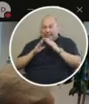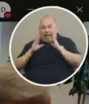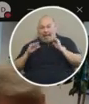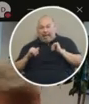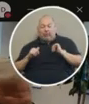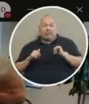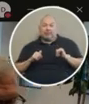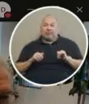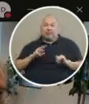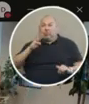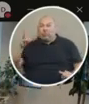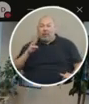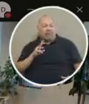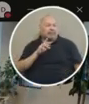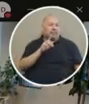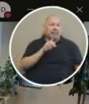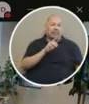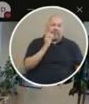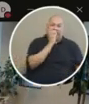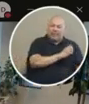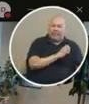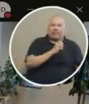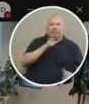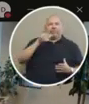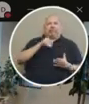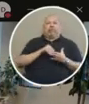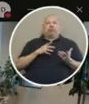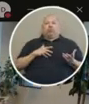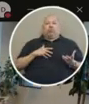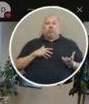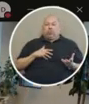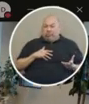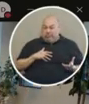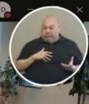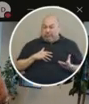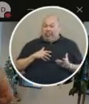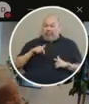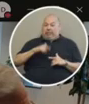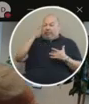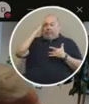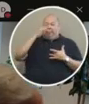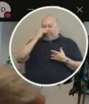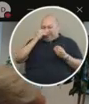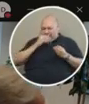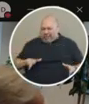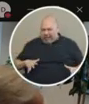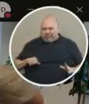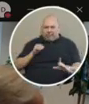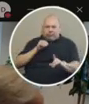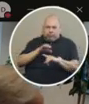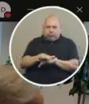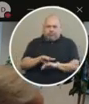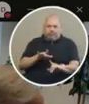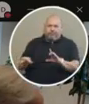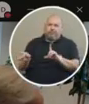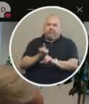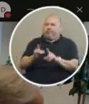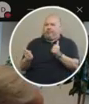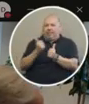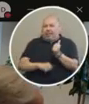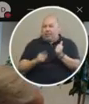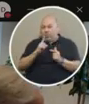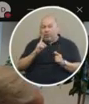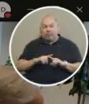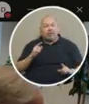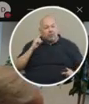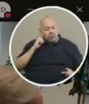the upper or lower valley or anywhere in between. And so the issues that would arise in some of the shelters we have would